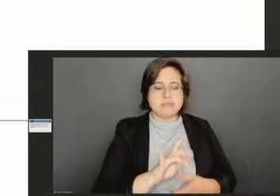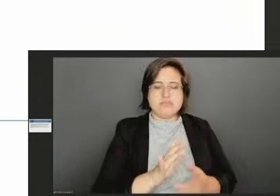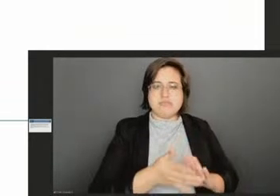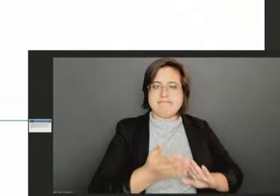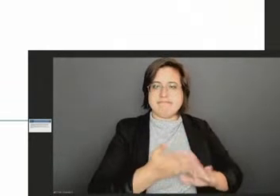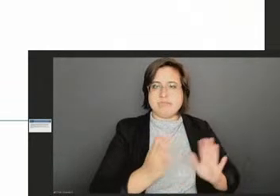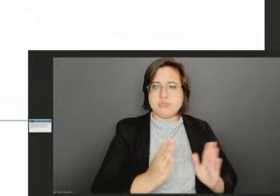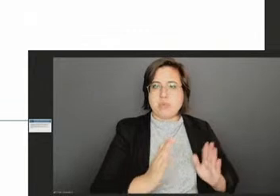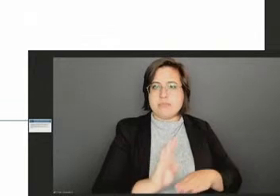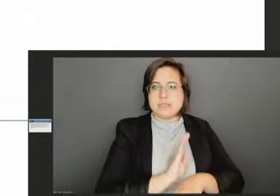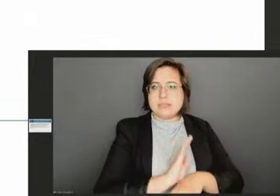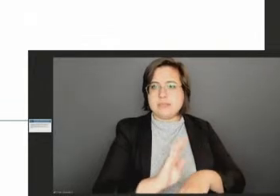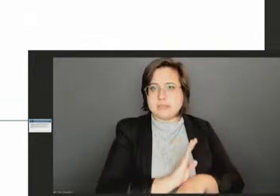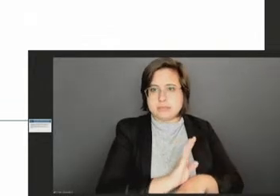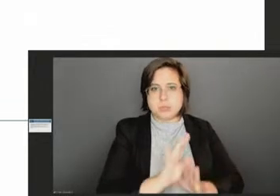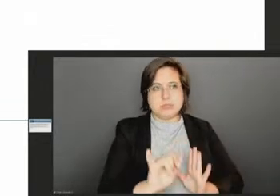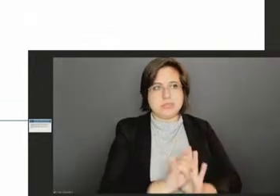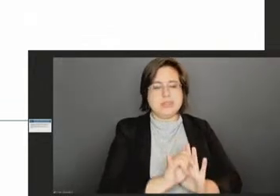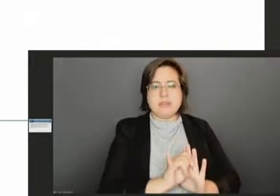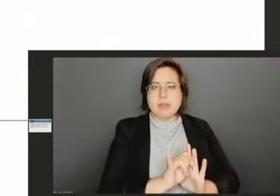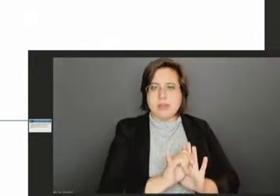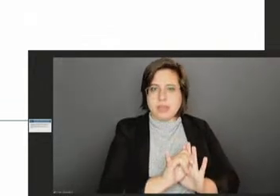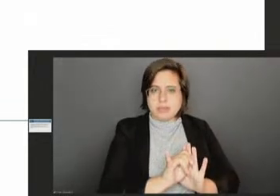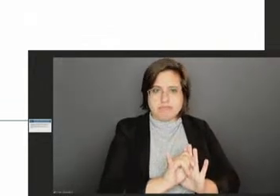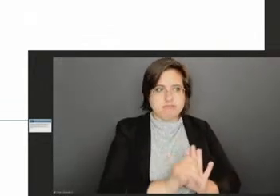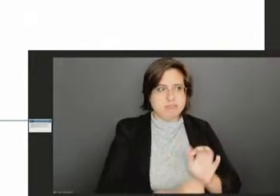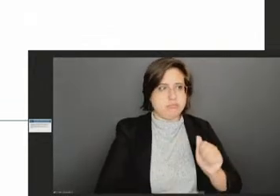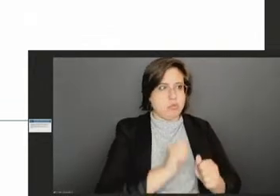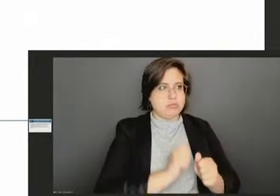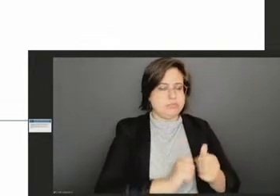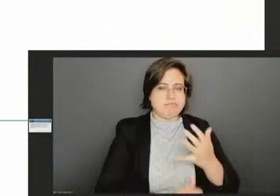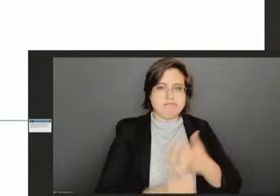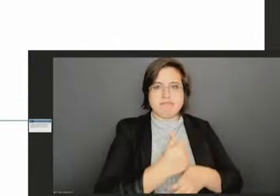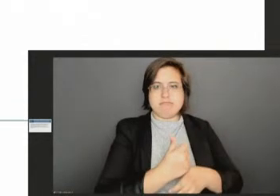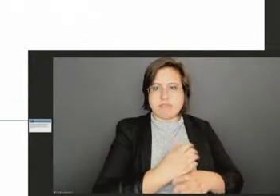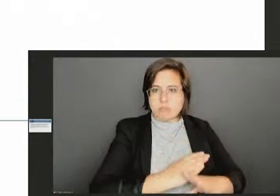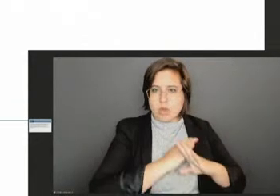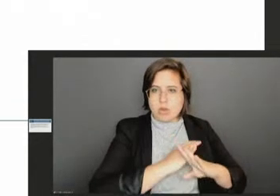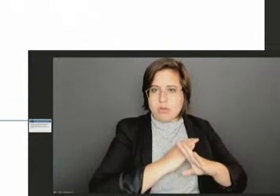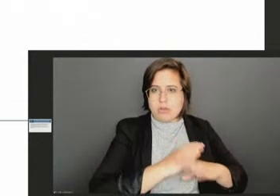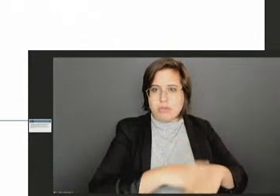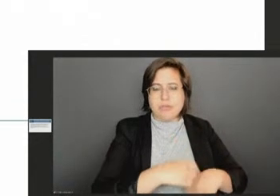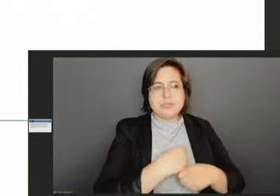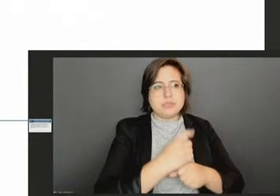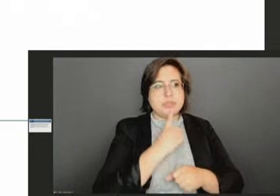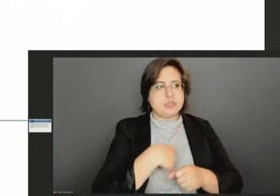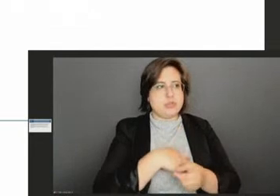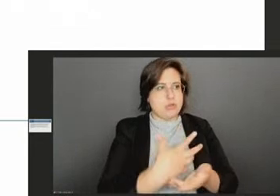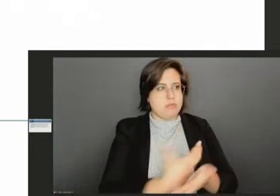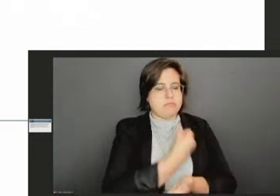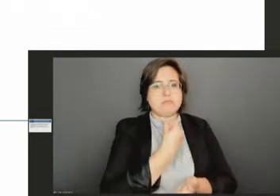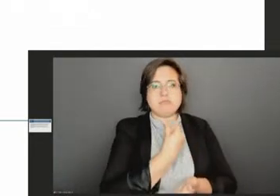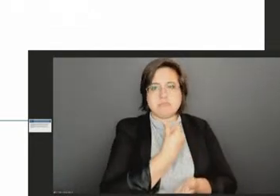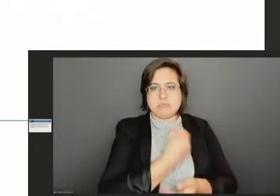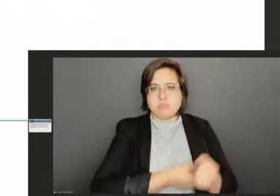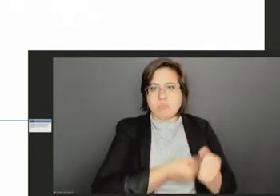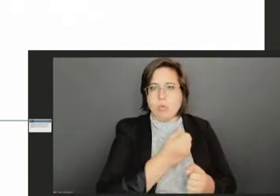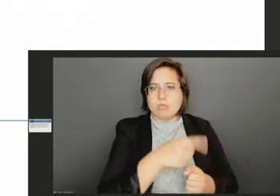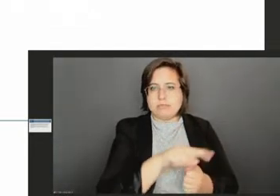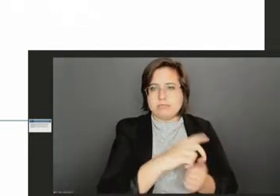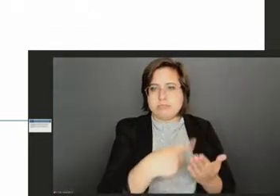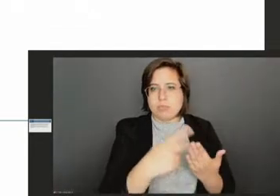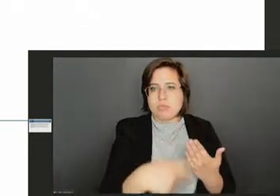businesses, to identify key barriers, to ensure that there is maximum utilization of these programs,